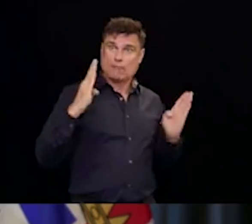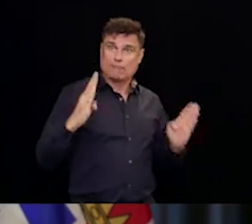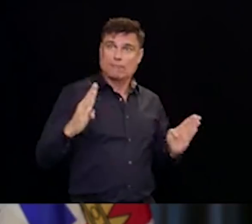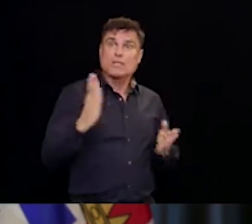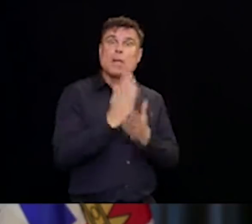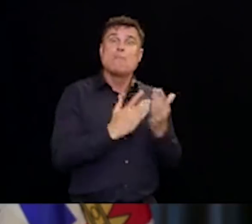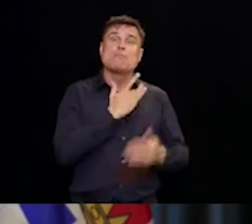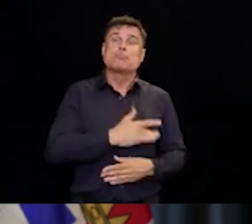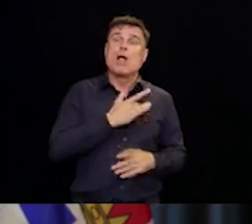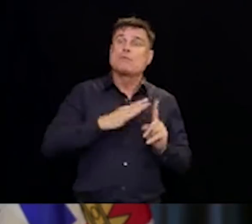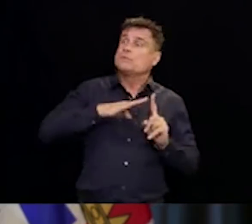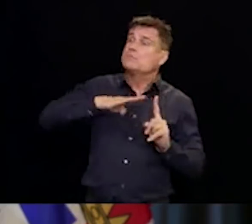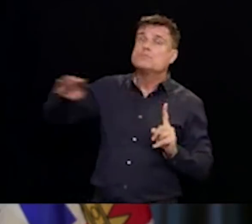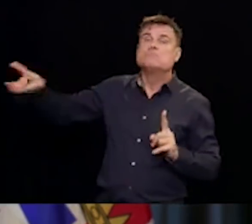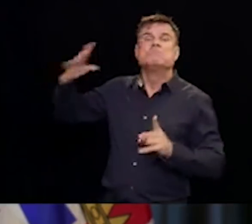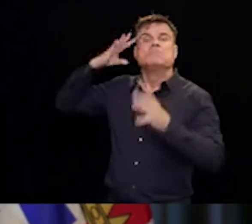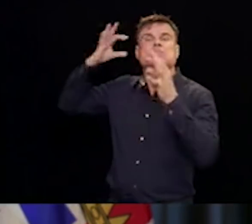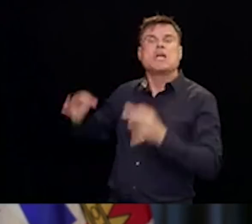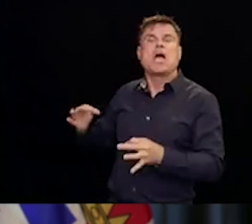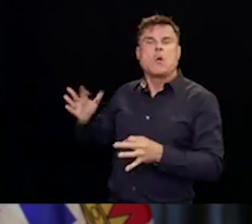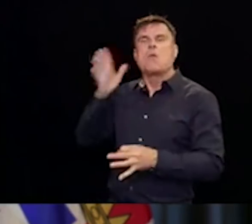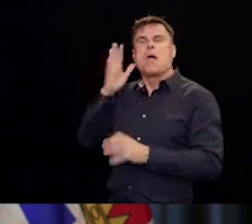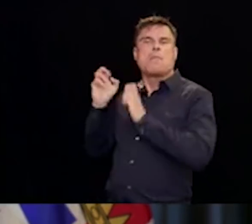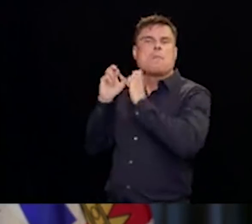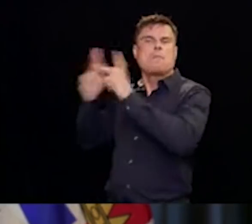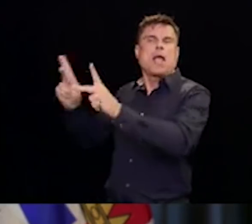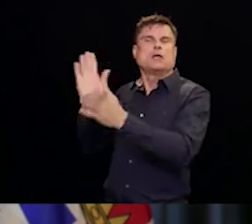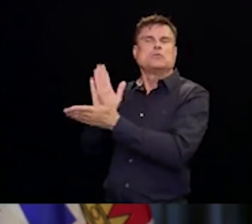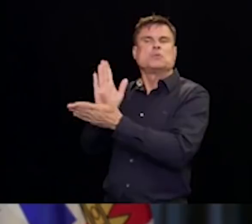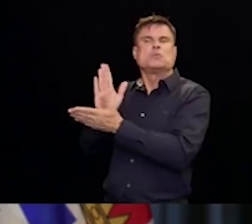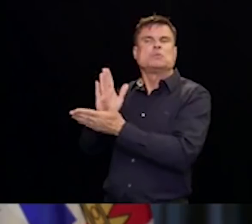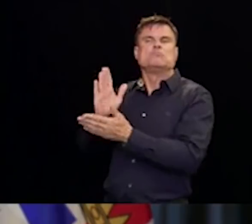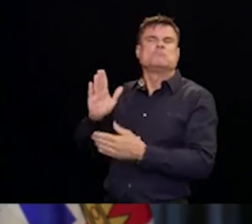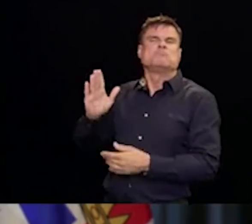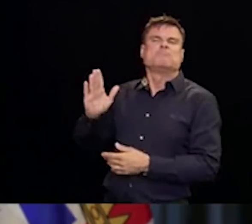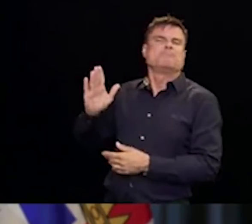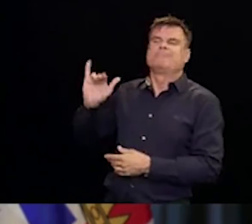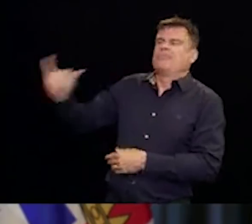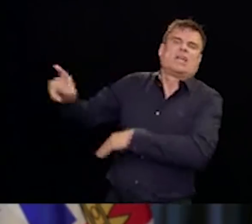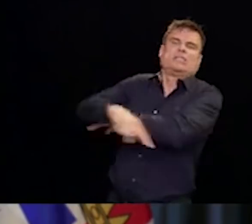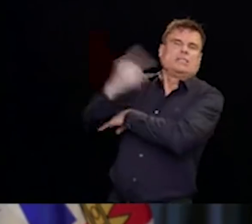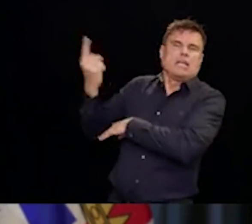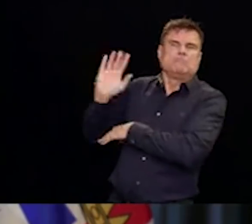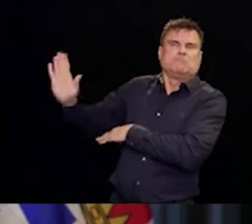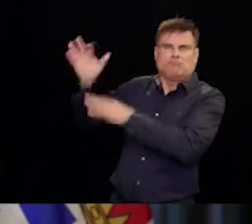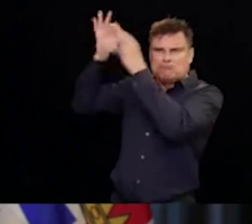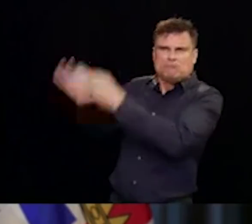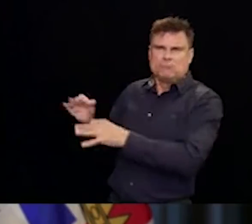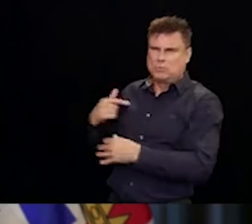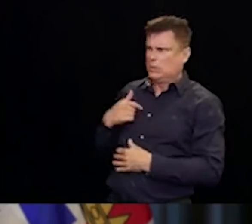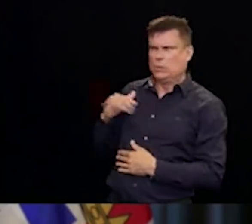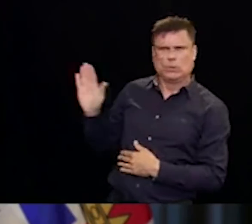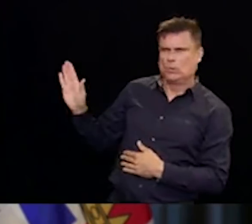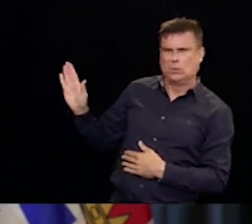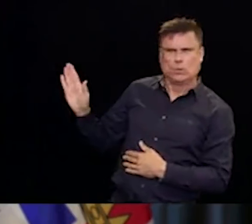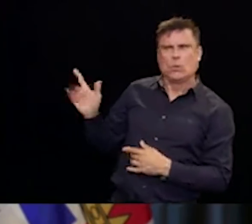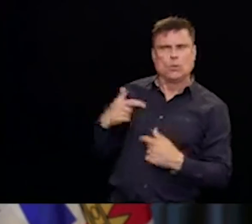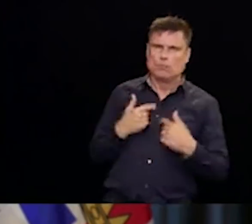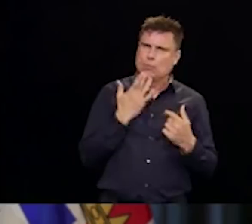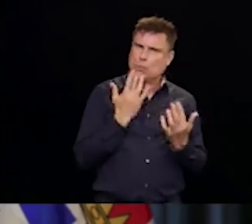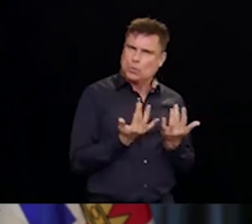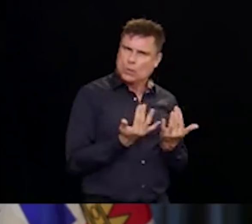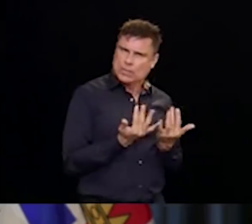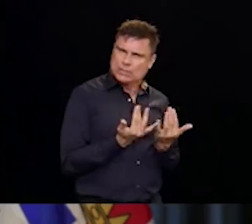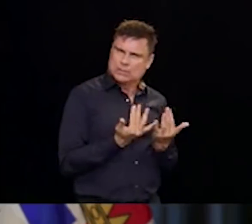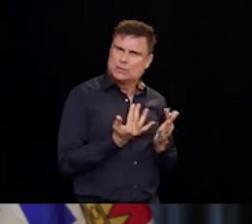back on this date. We didn't do that until we were comfortable from public health, based on the science and based on working with